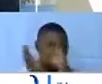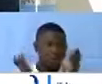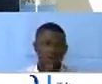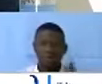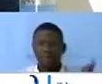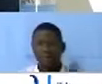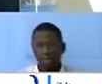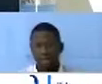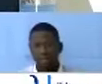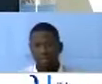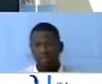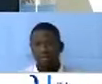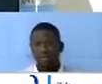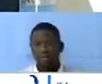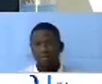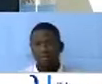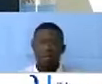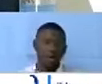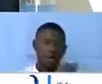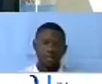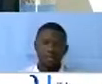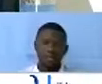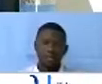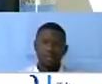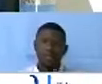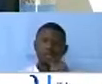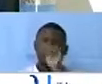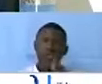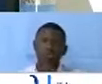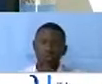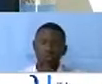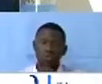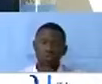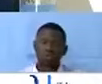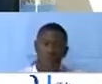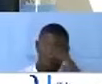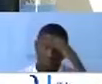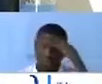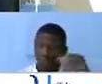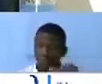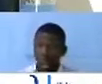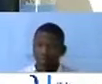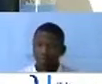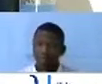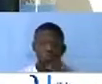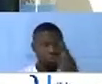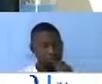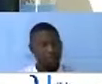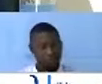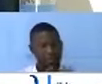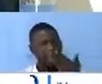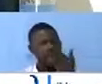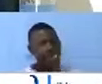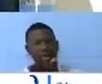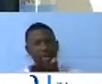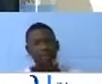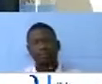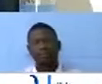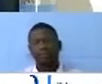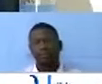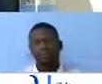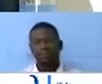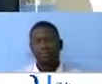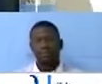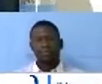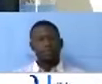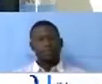fen. And then your colleagues who might have been present. Ba pare tamit sa liggéey andoor yi nga xamne